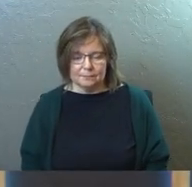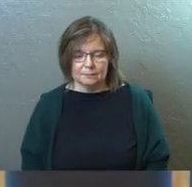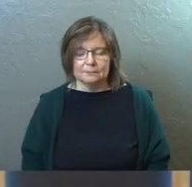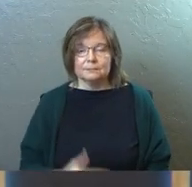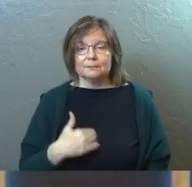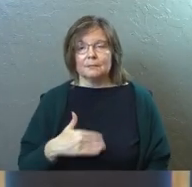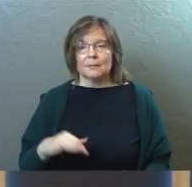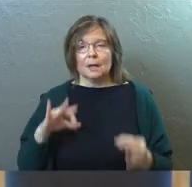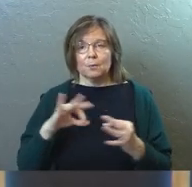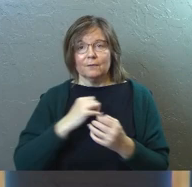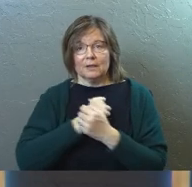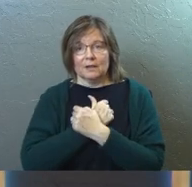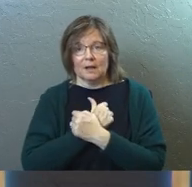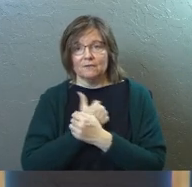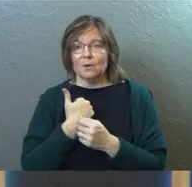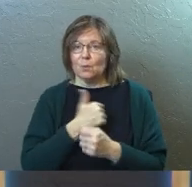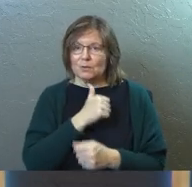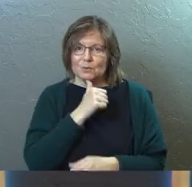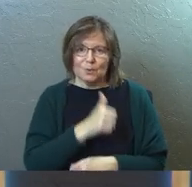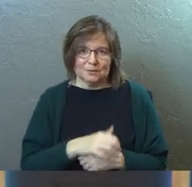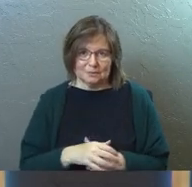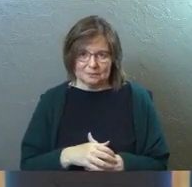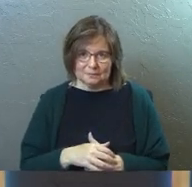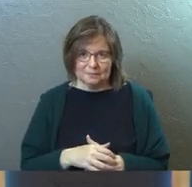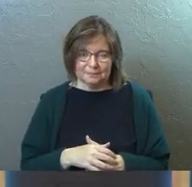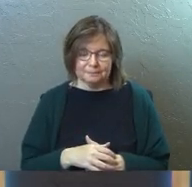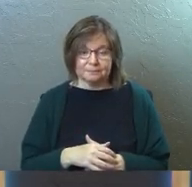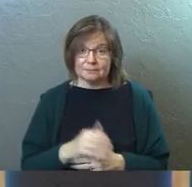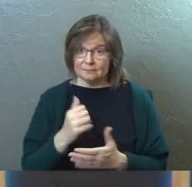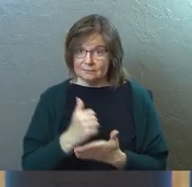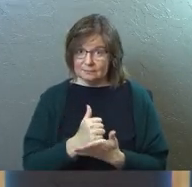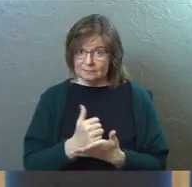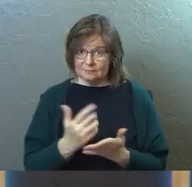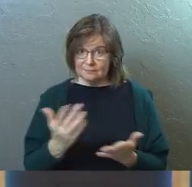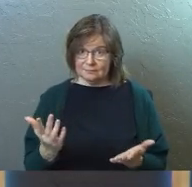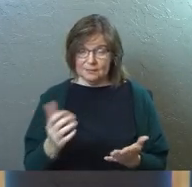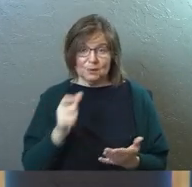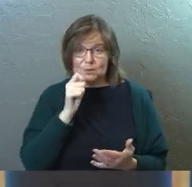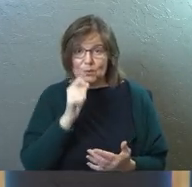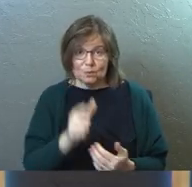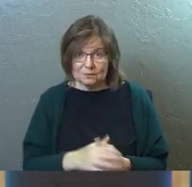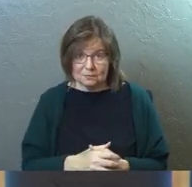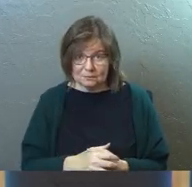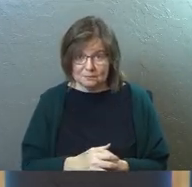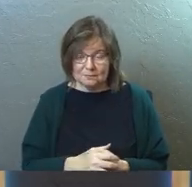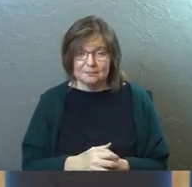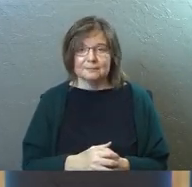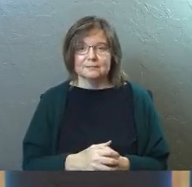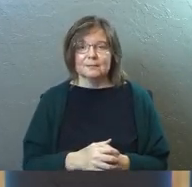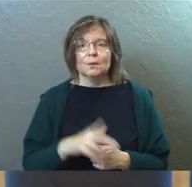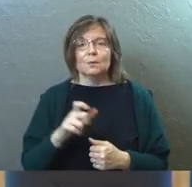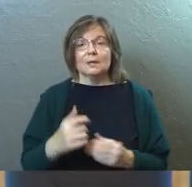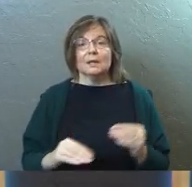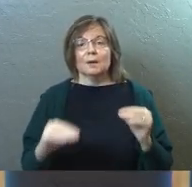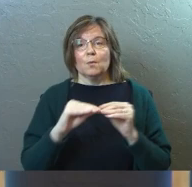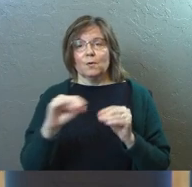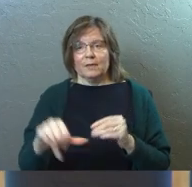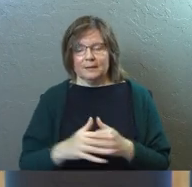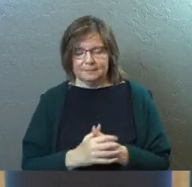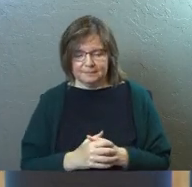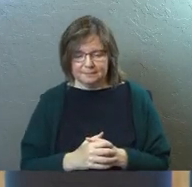God has that perfect love. And we don't. Amen? We don't. We need more